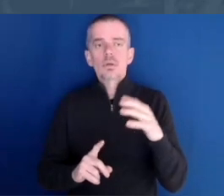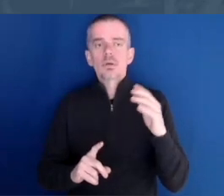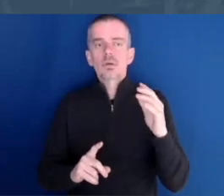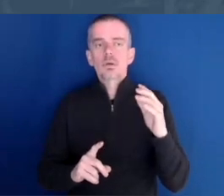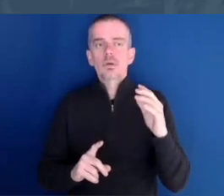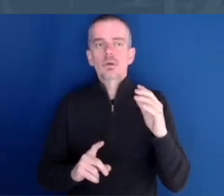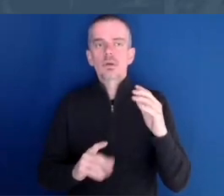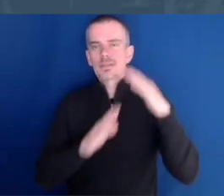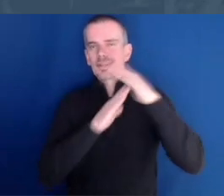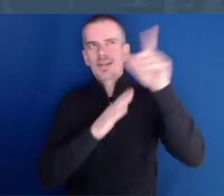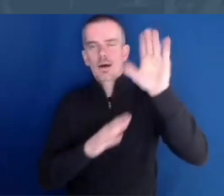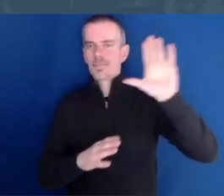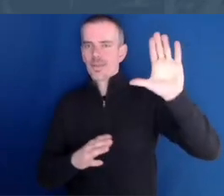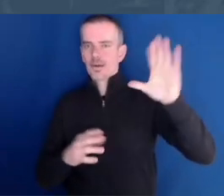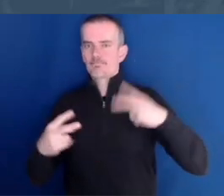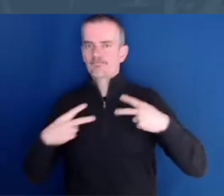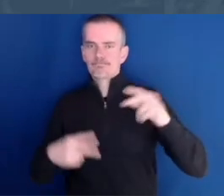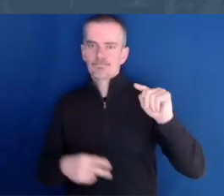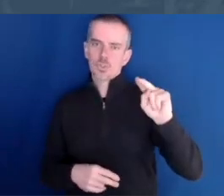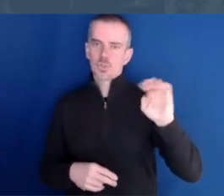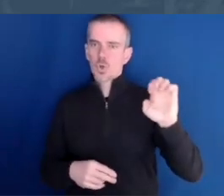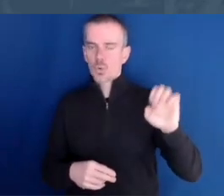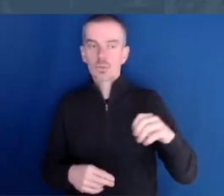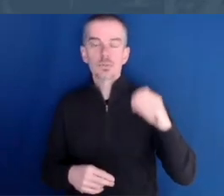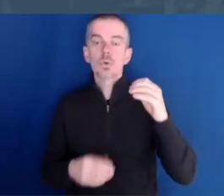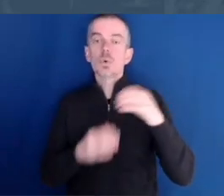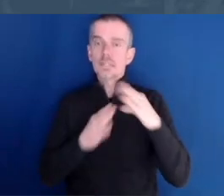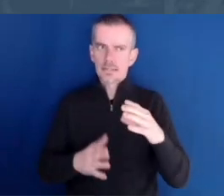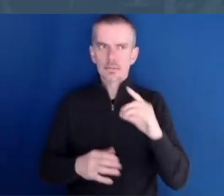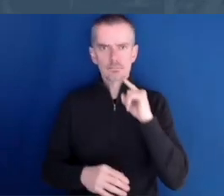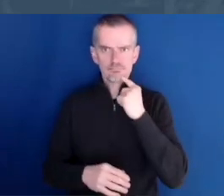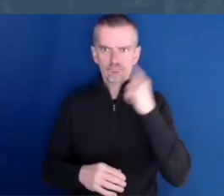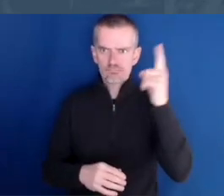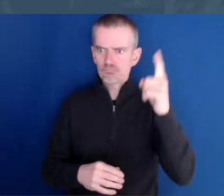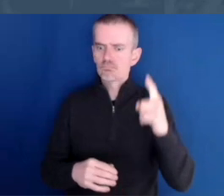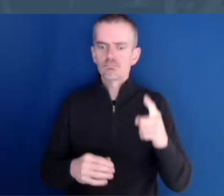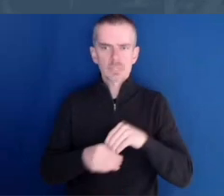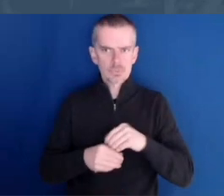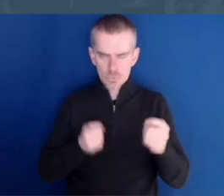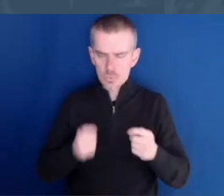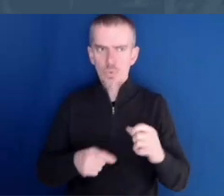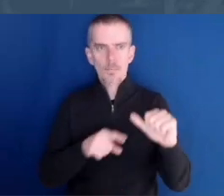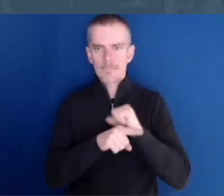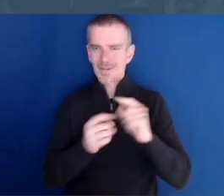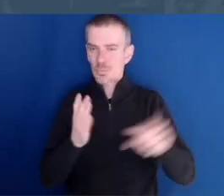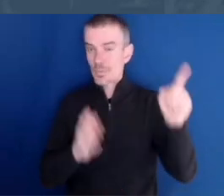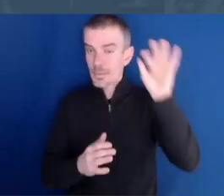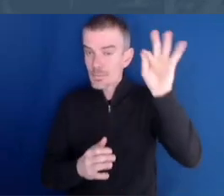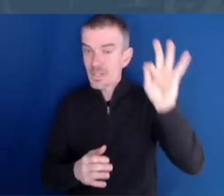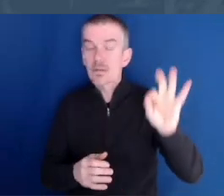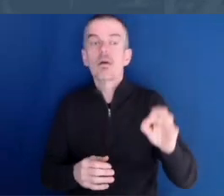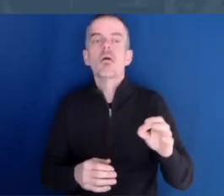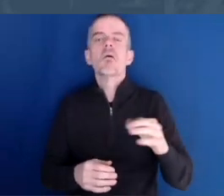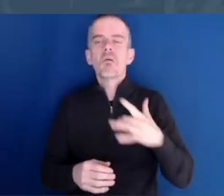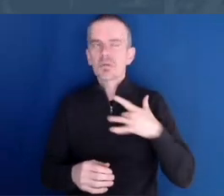tone at the top, right? So if leadership is taking internal control seriously, if they're practicing what they preach, then odds are that's going to